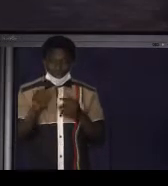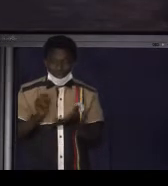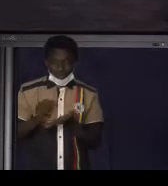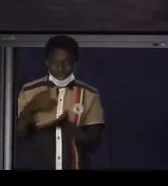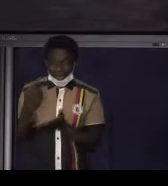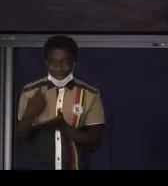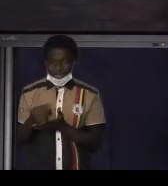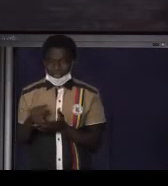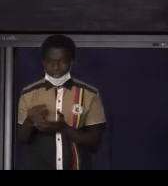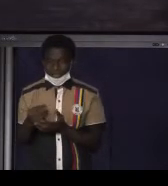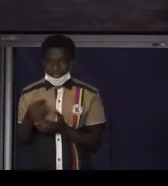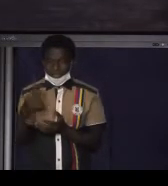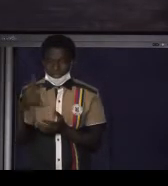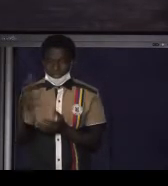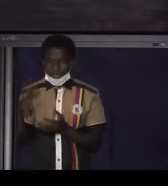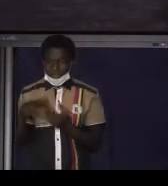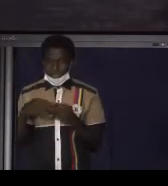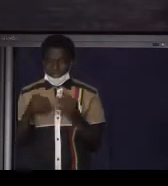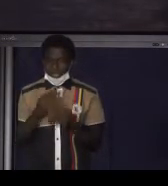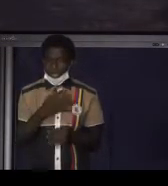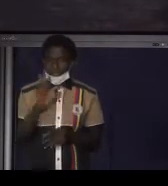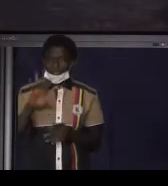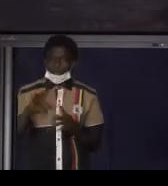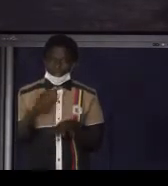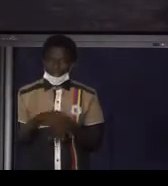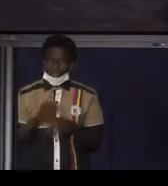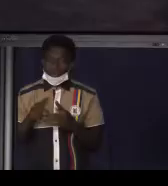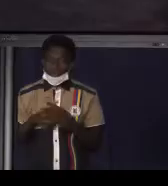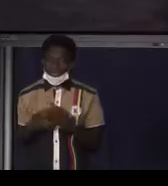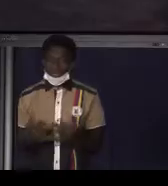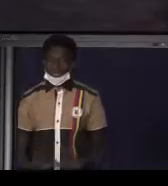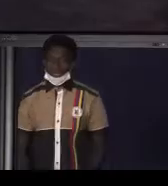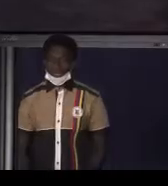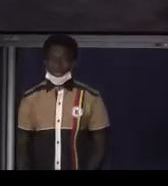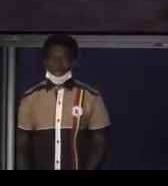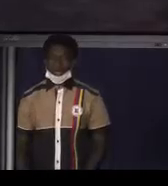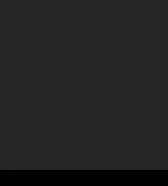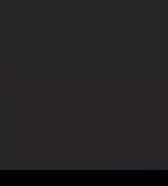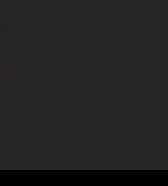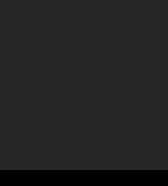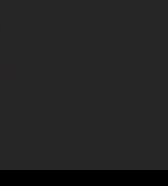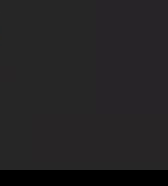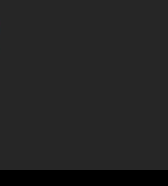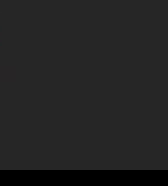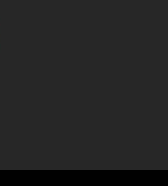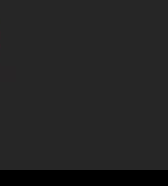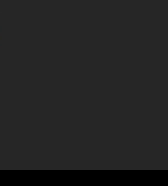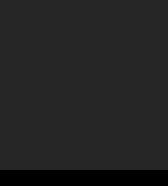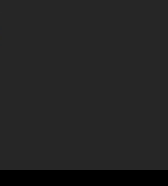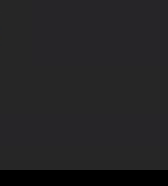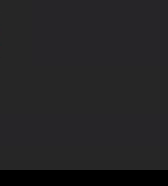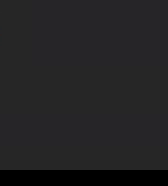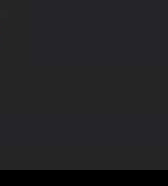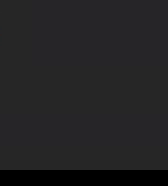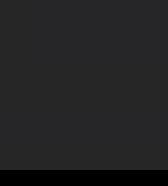seconds to write 3 sentences and your time starts now.